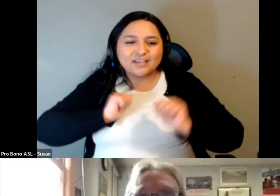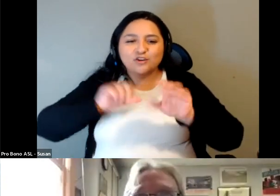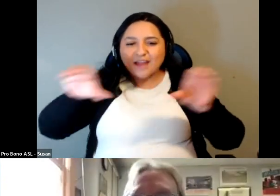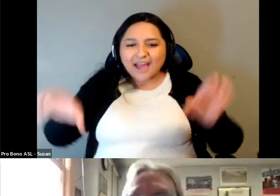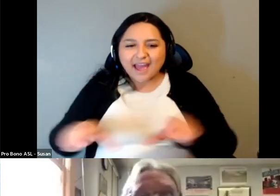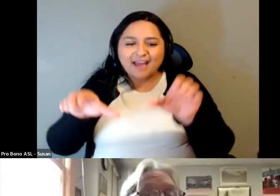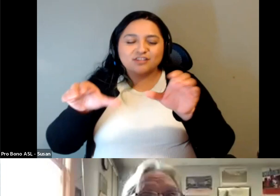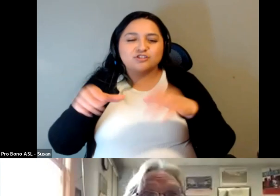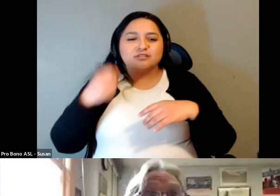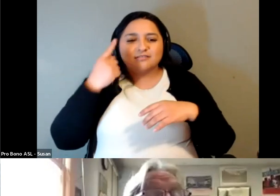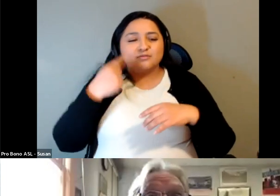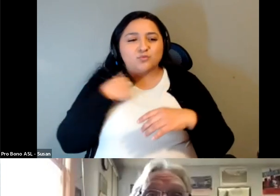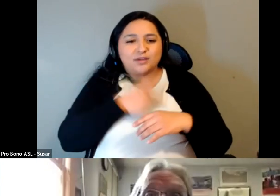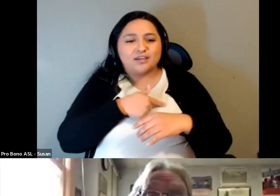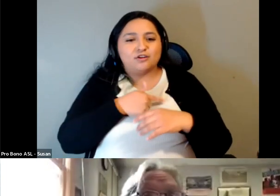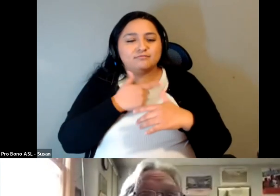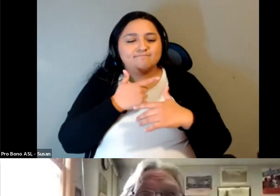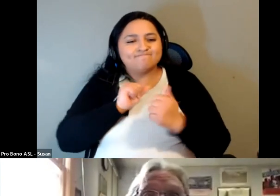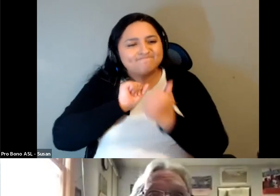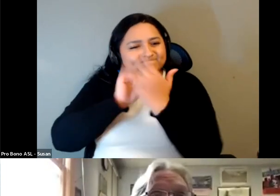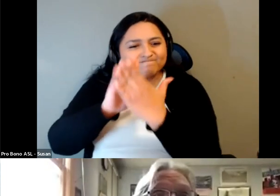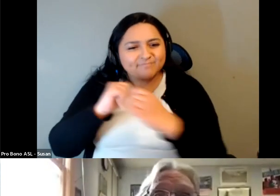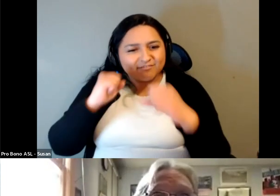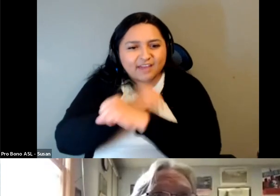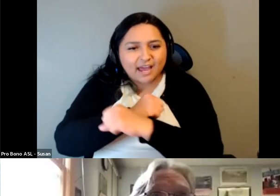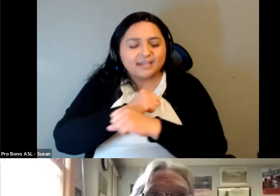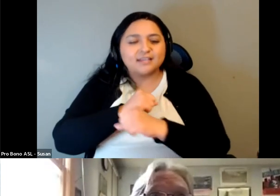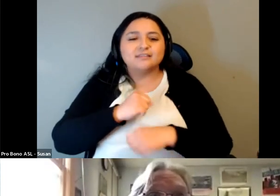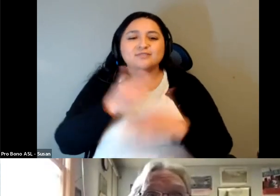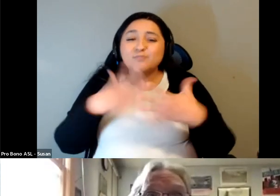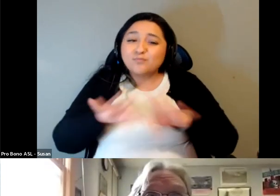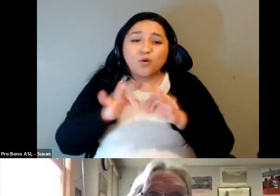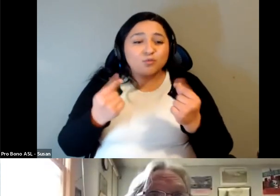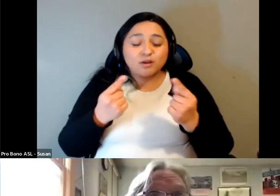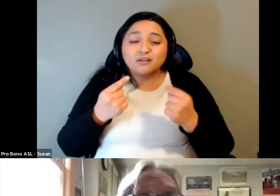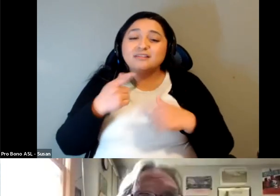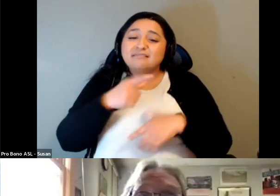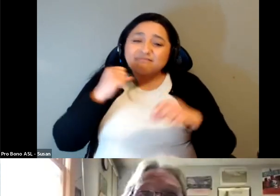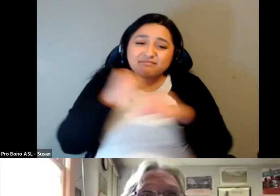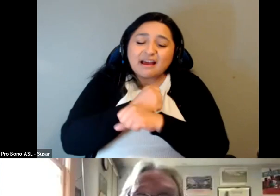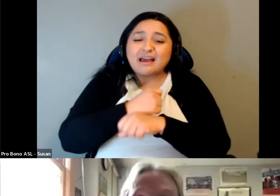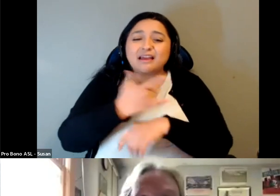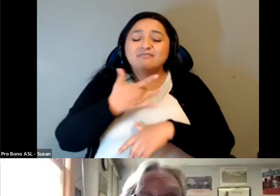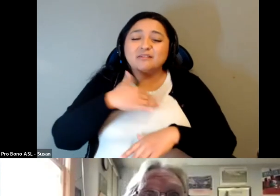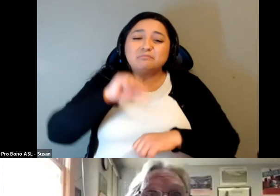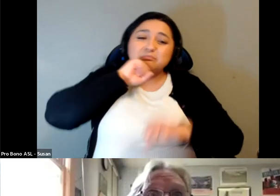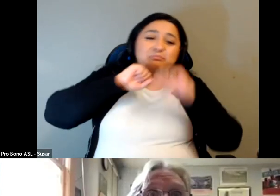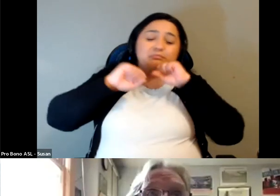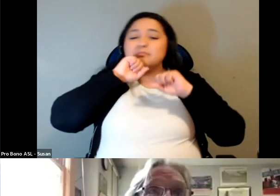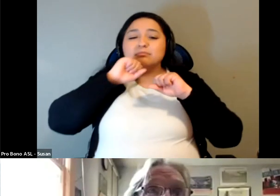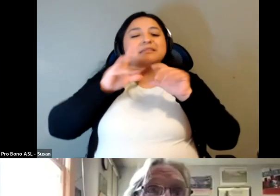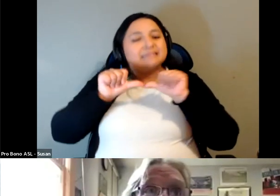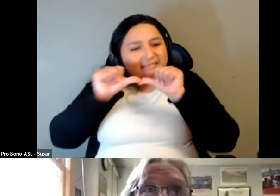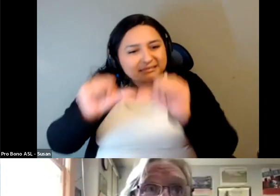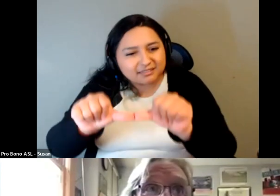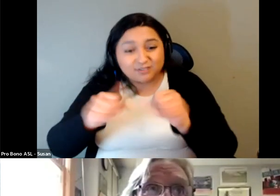the key is, are you going to get up again tomorrow and fight some more after you get your ass kicked? Because we're not winning right now.